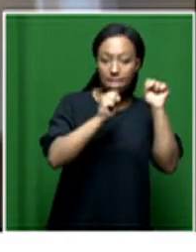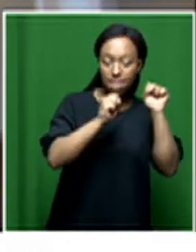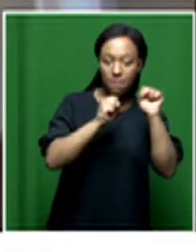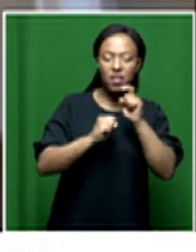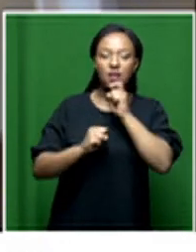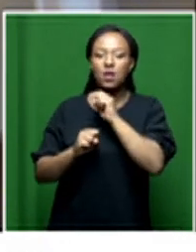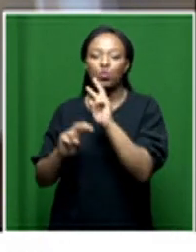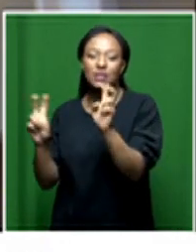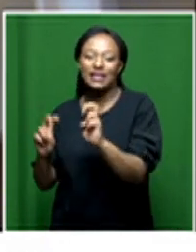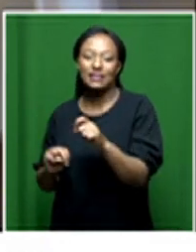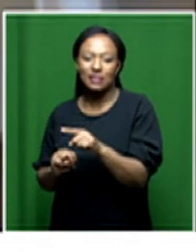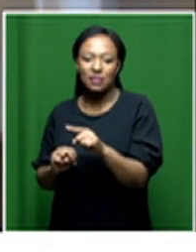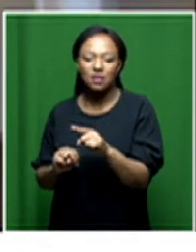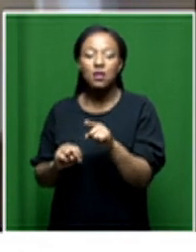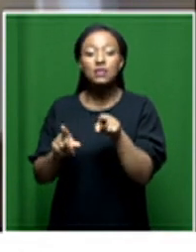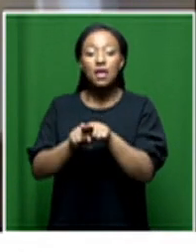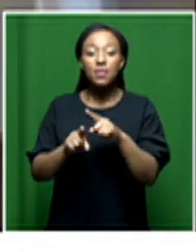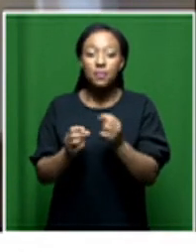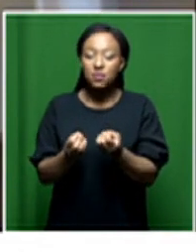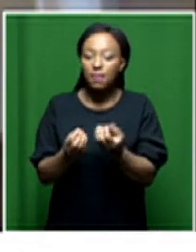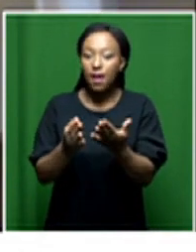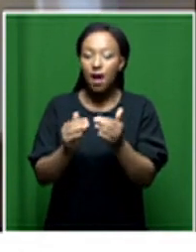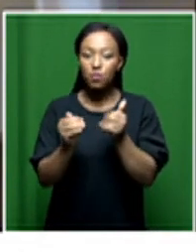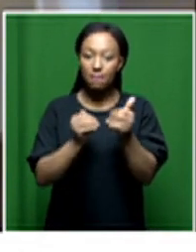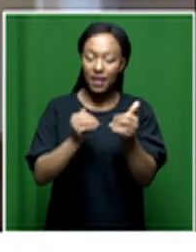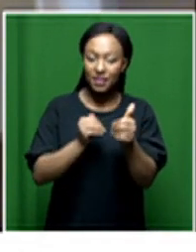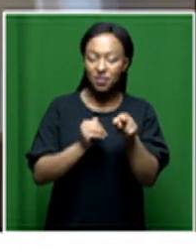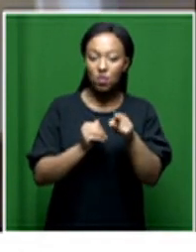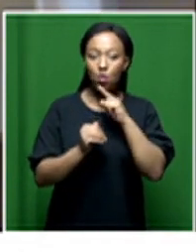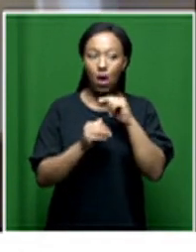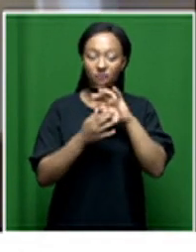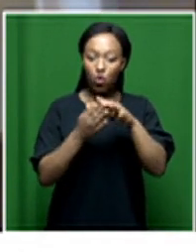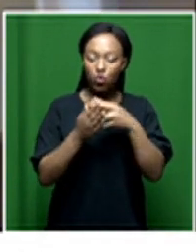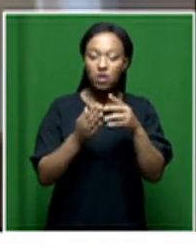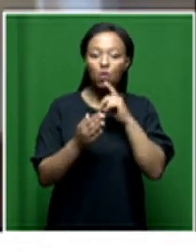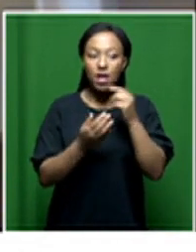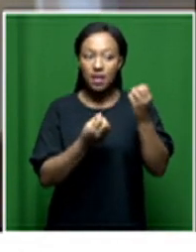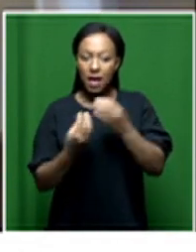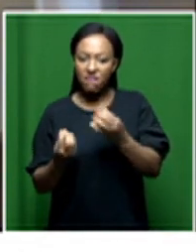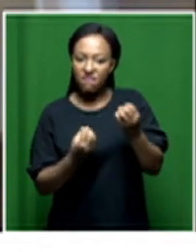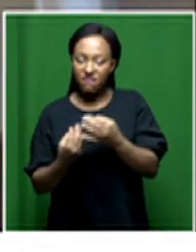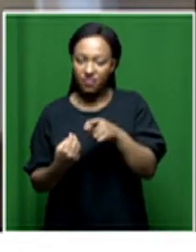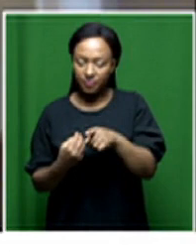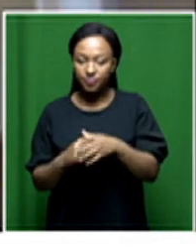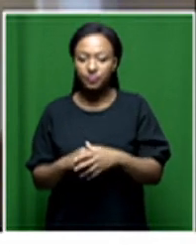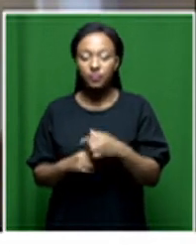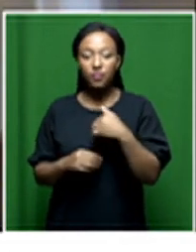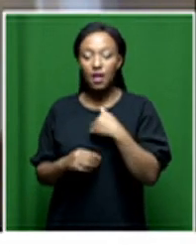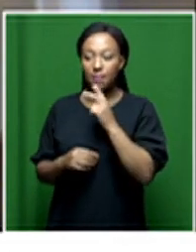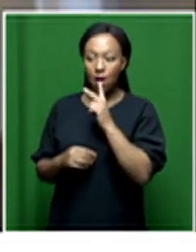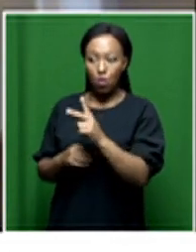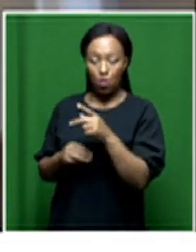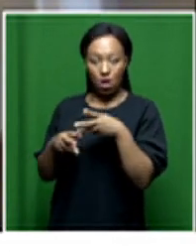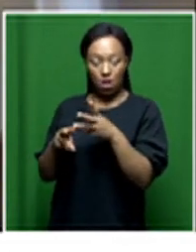also have to supply and manage and look after the grid that delivers it. So, you know, the way I like to look at it